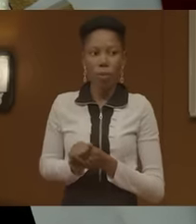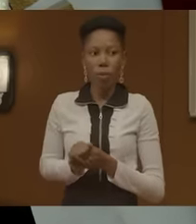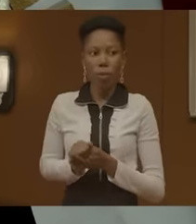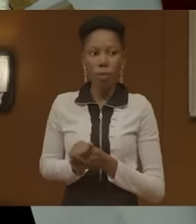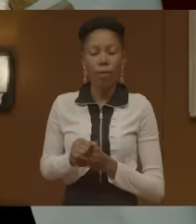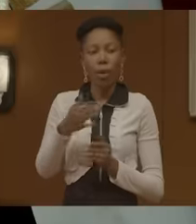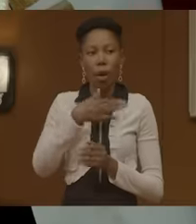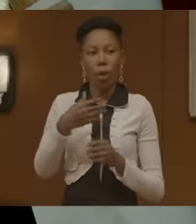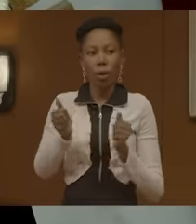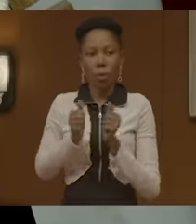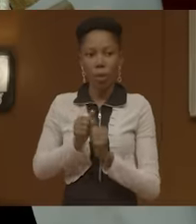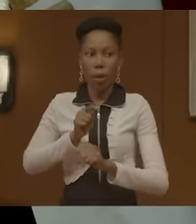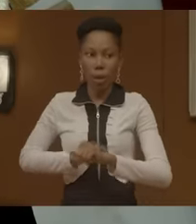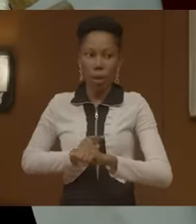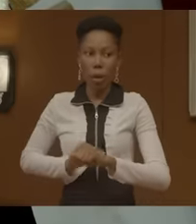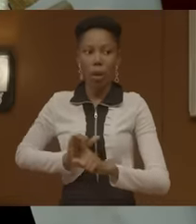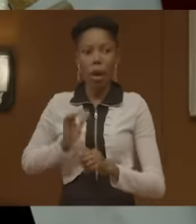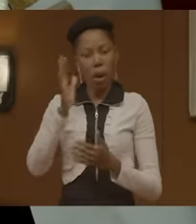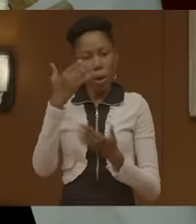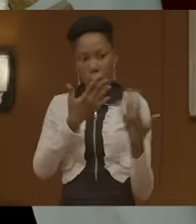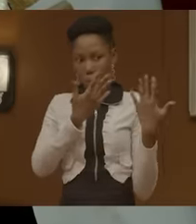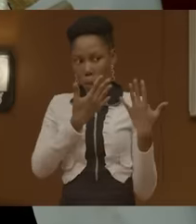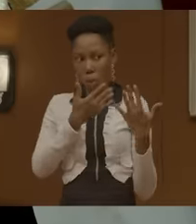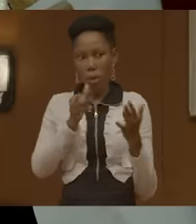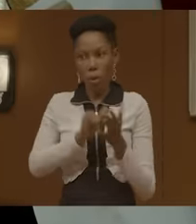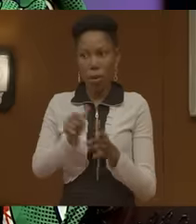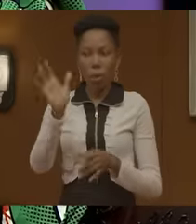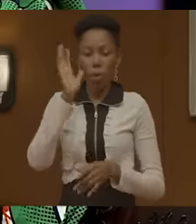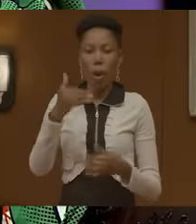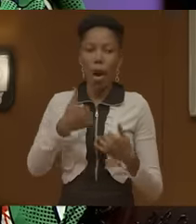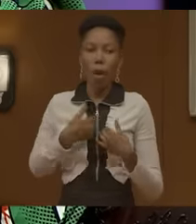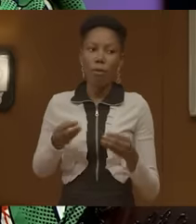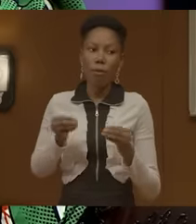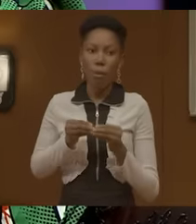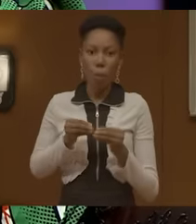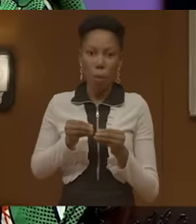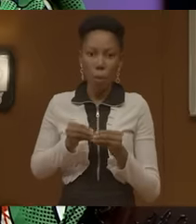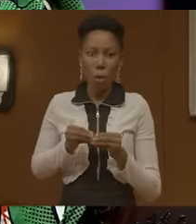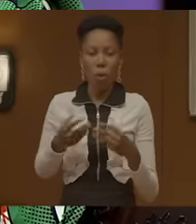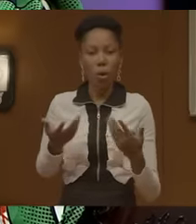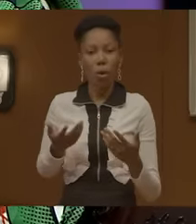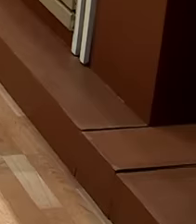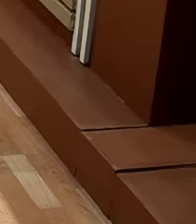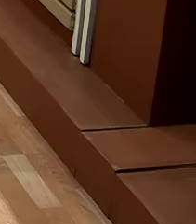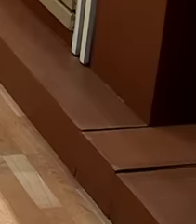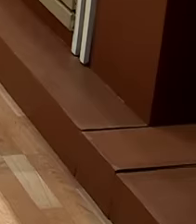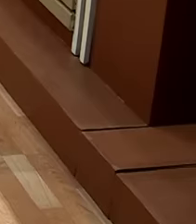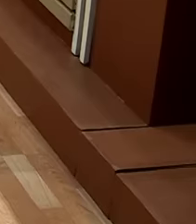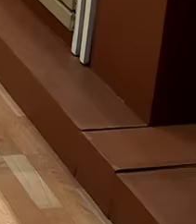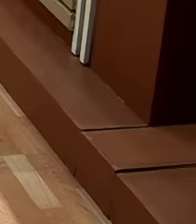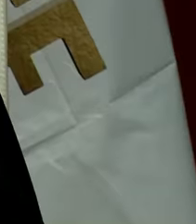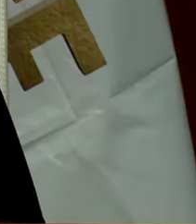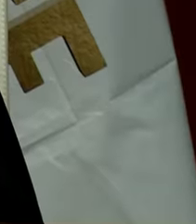And with time, hopefully, and I believe, we get more support to fully treat the leg. After the